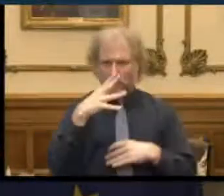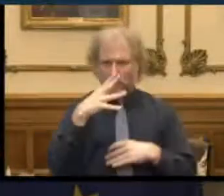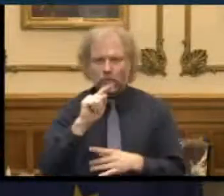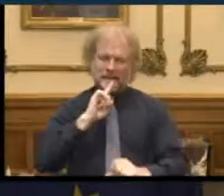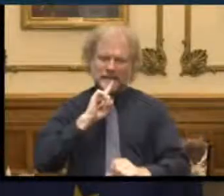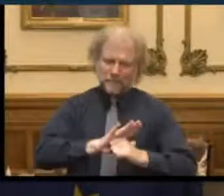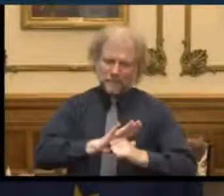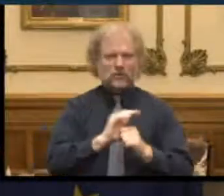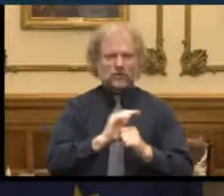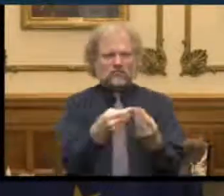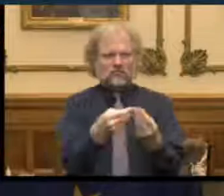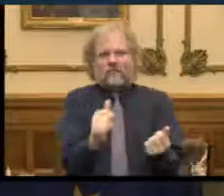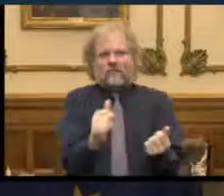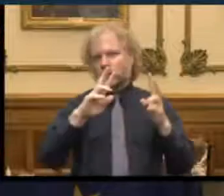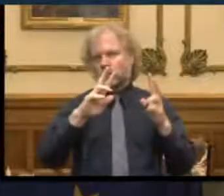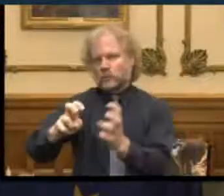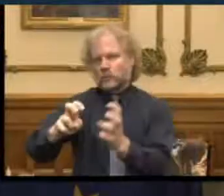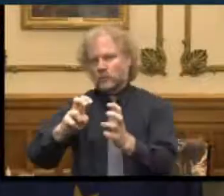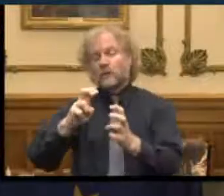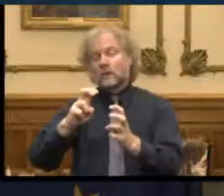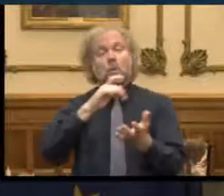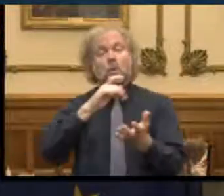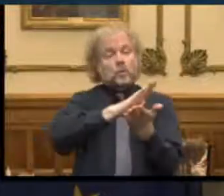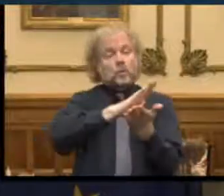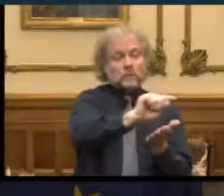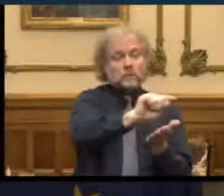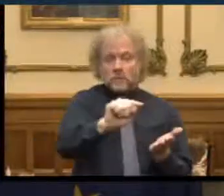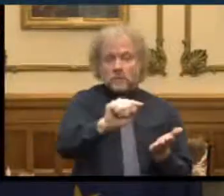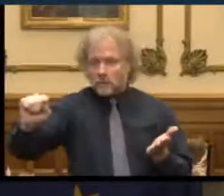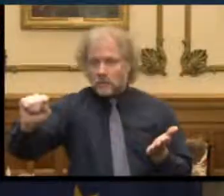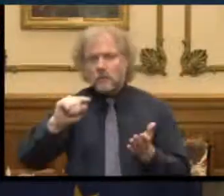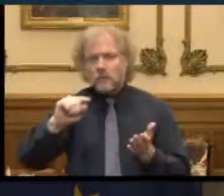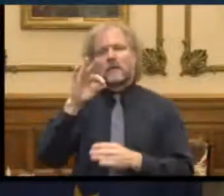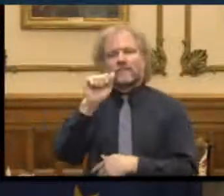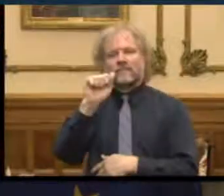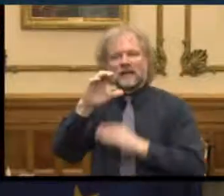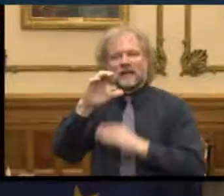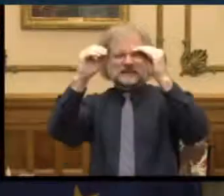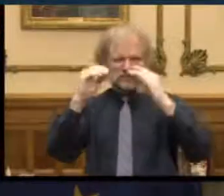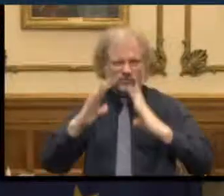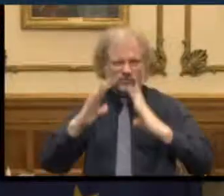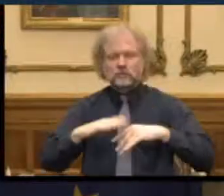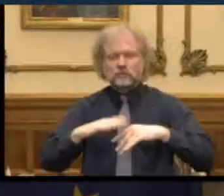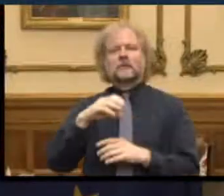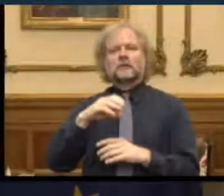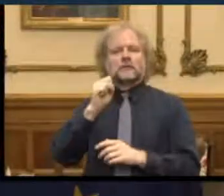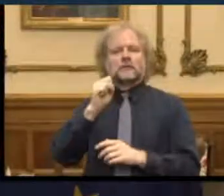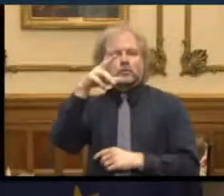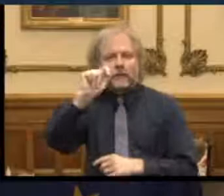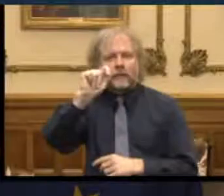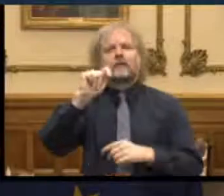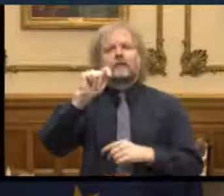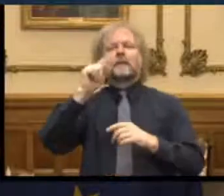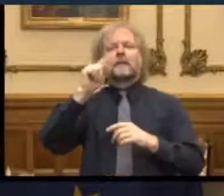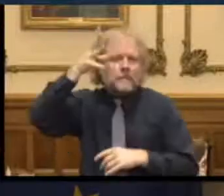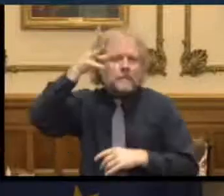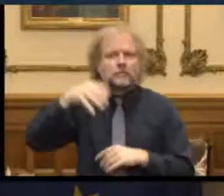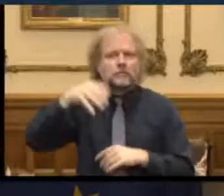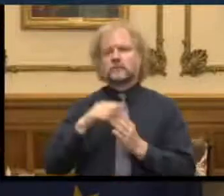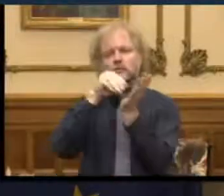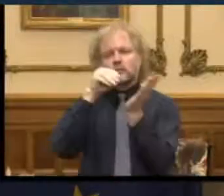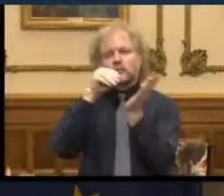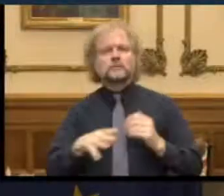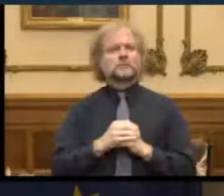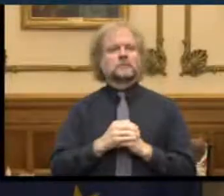this issue resolved so that our schools and our faculty members, our teachers, our superintendents, our parents, students